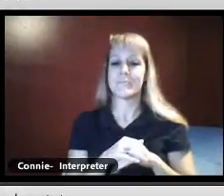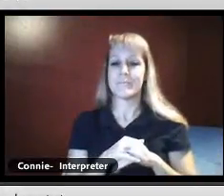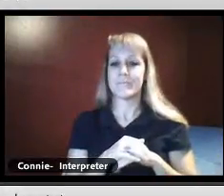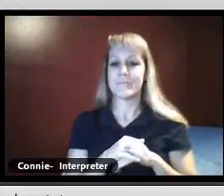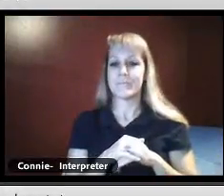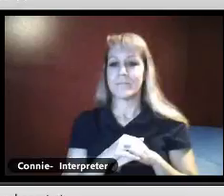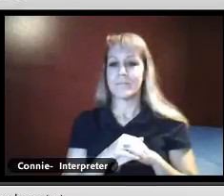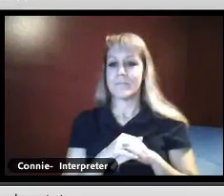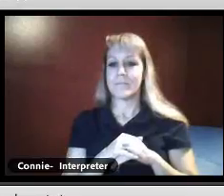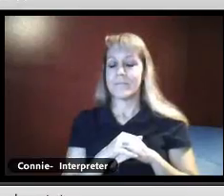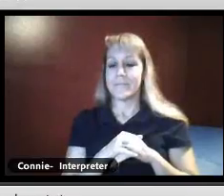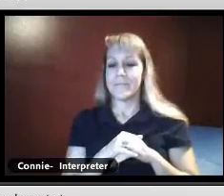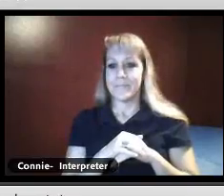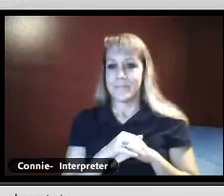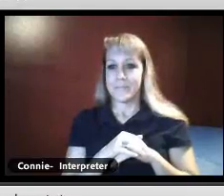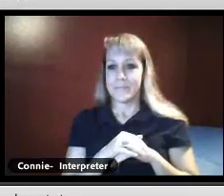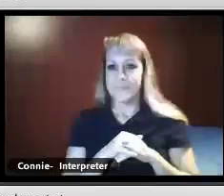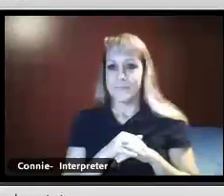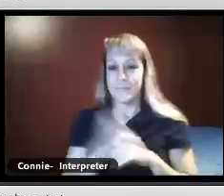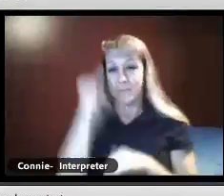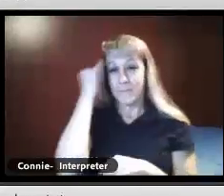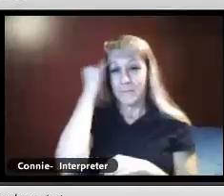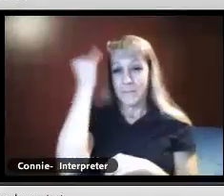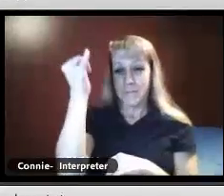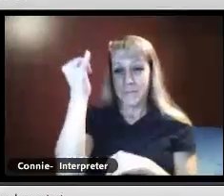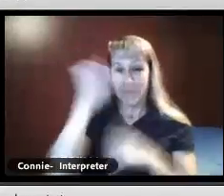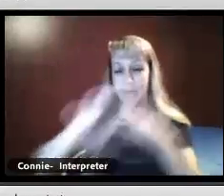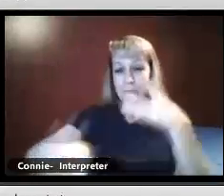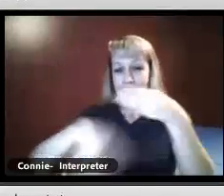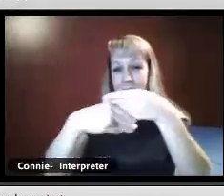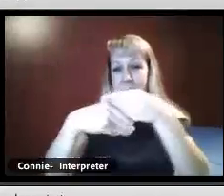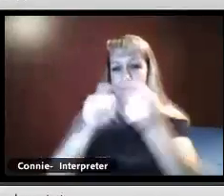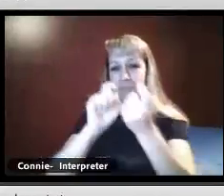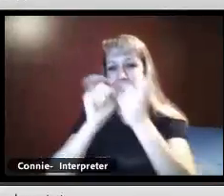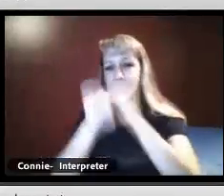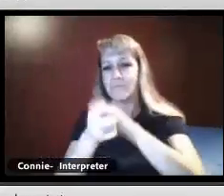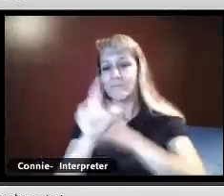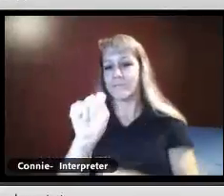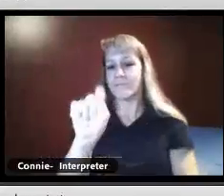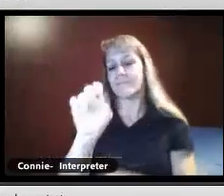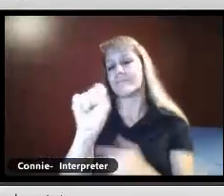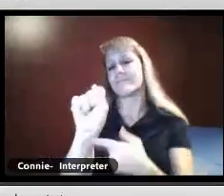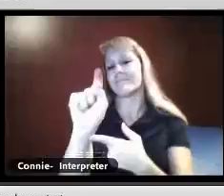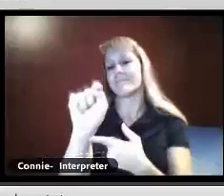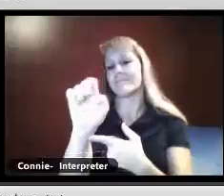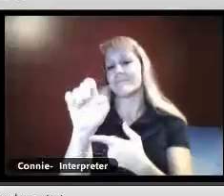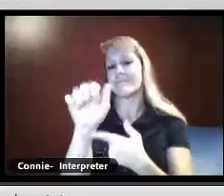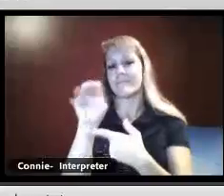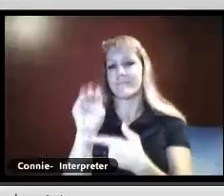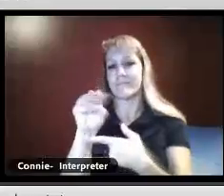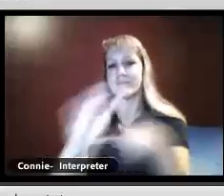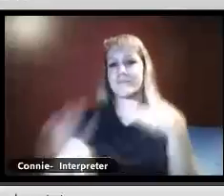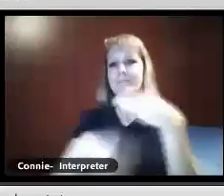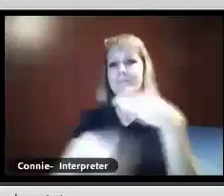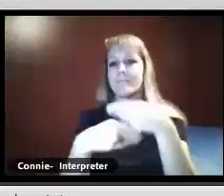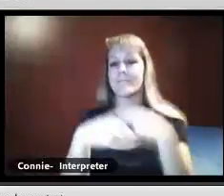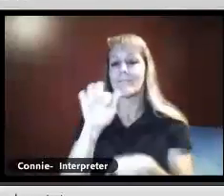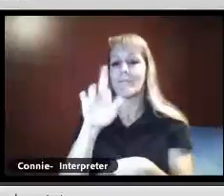The idea of adding STEAM that is to say, an arts component, has been